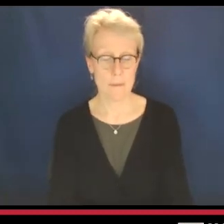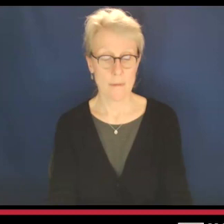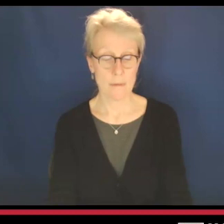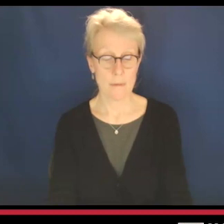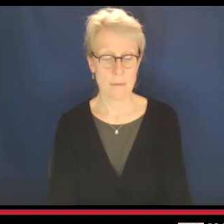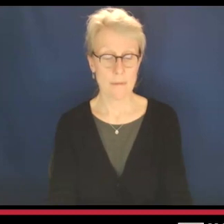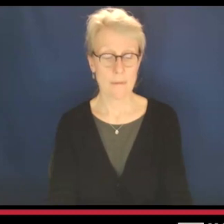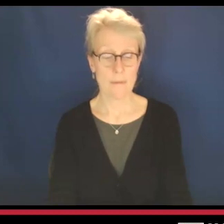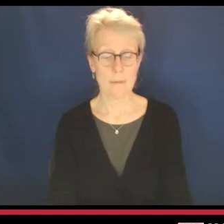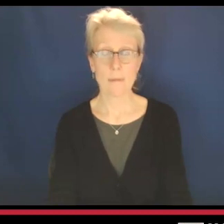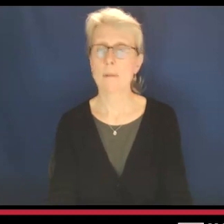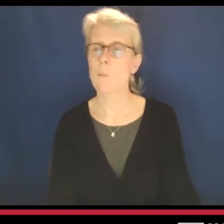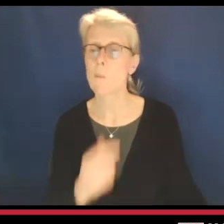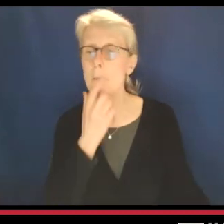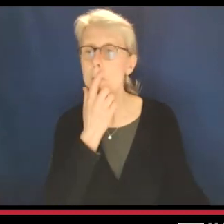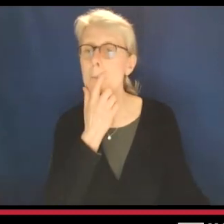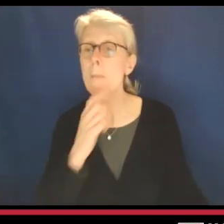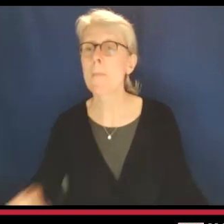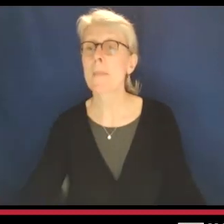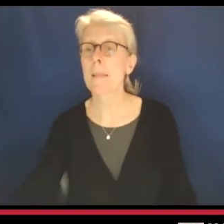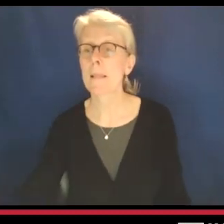you can want to talk into this.